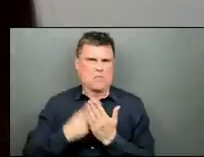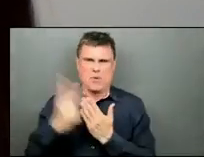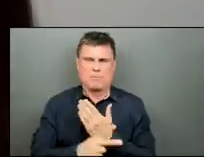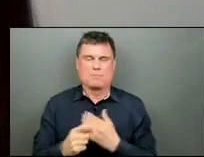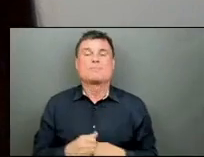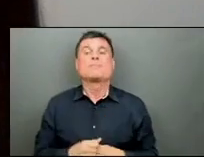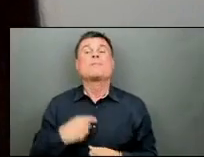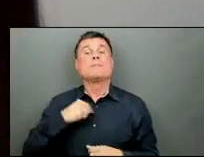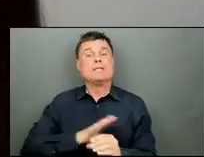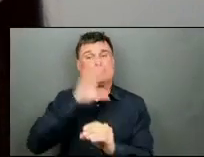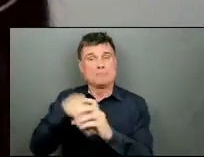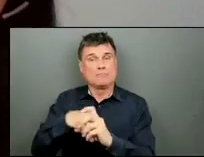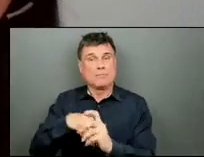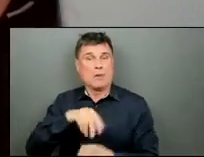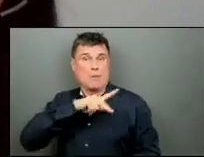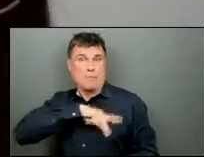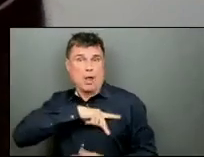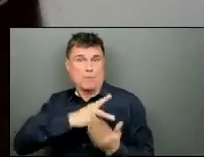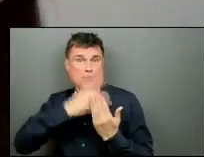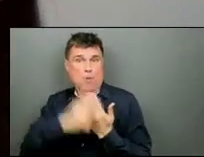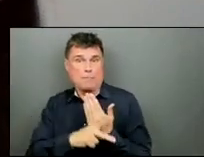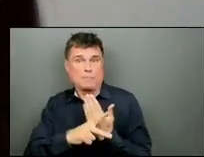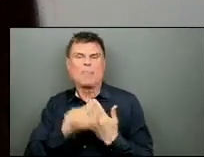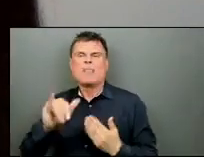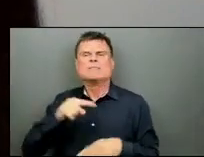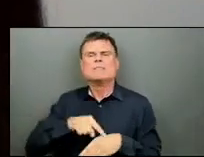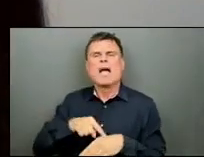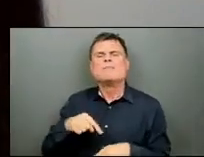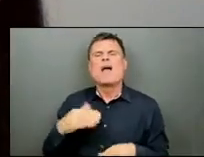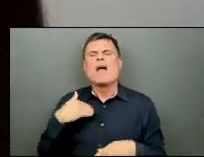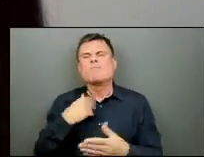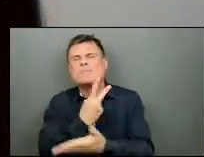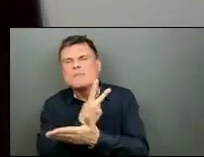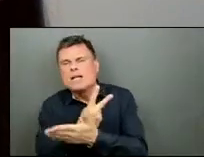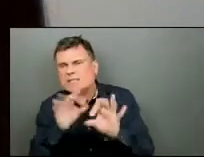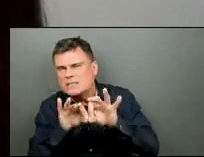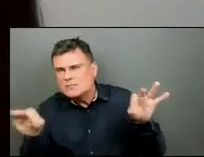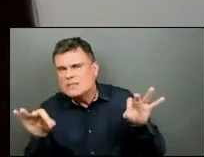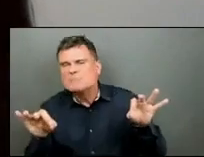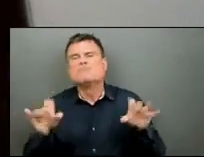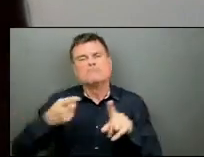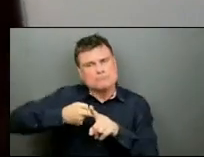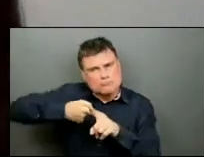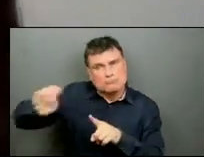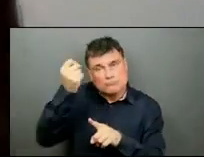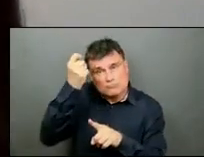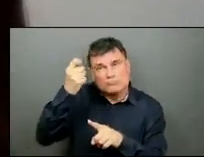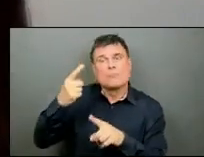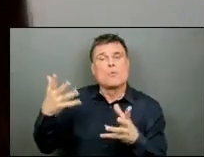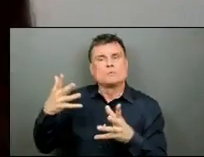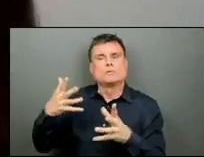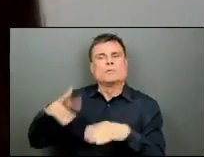had recently graduated with my master's specializing in energy and natural resources law, and I was interested in gaining policy experience in the natural